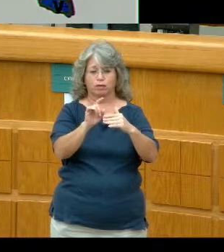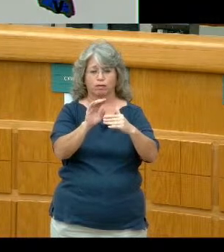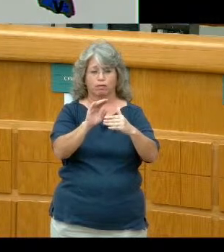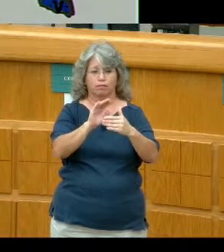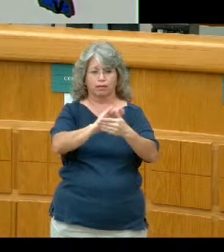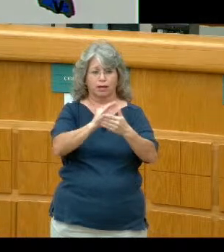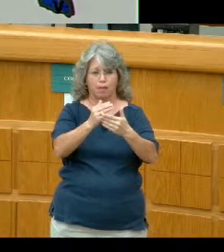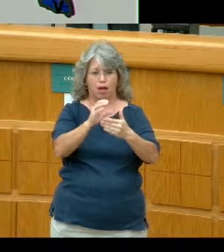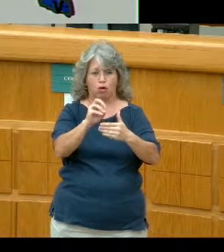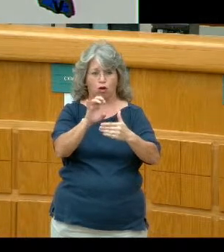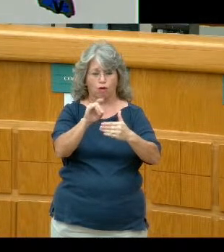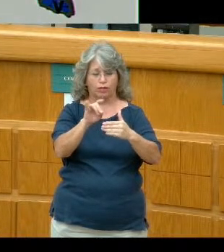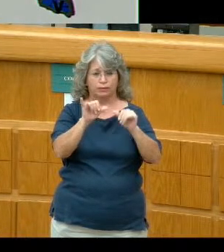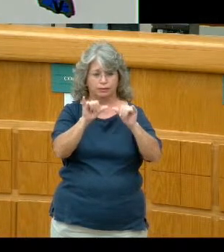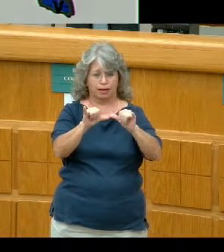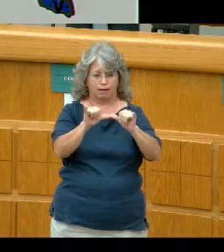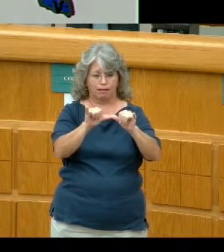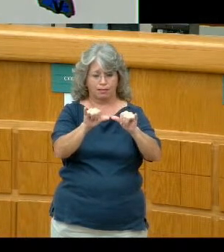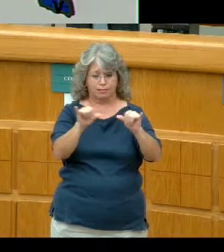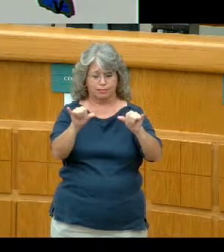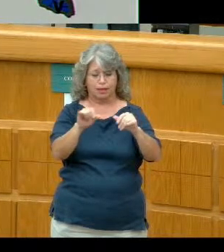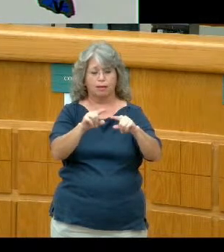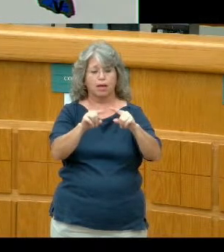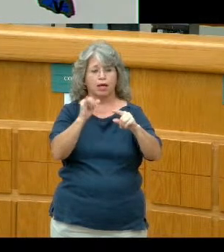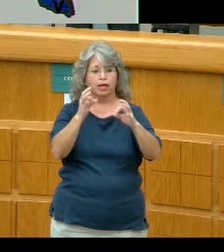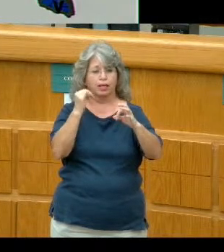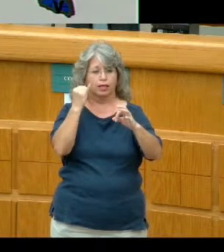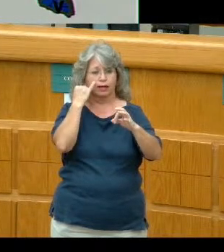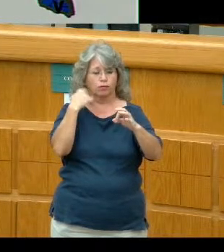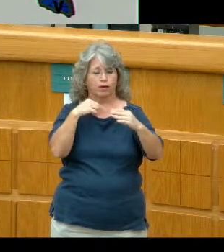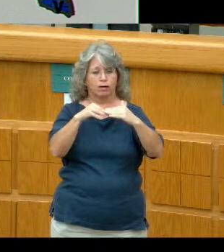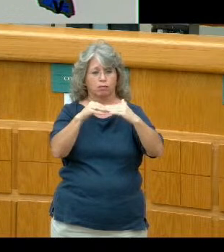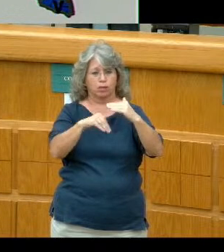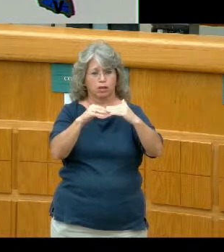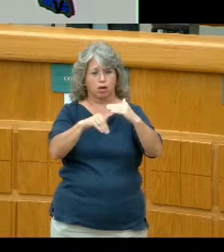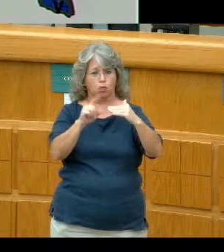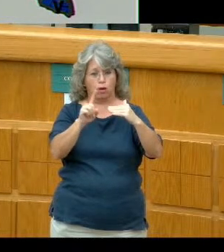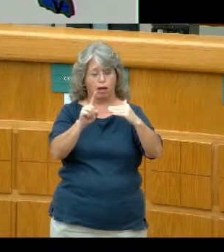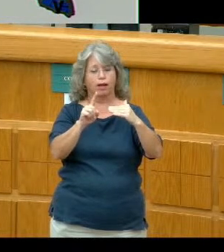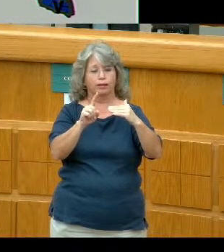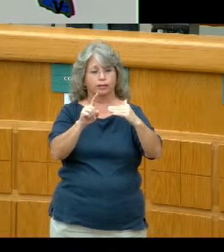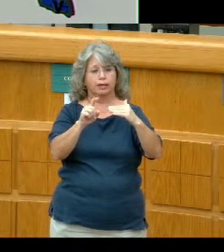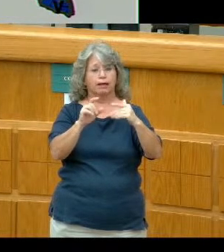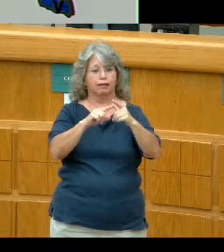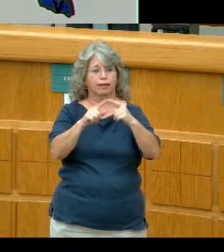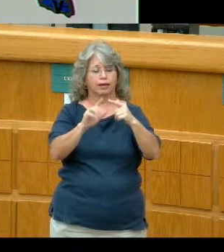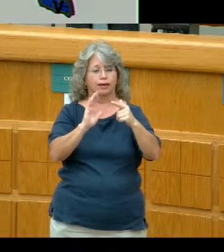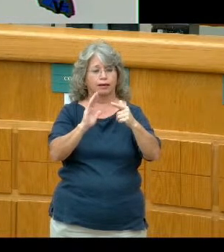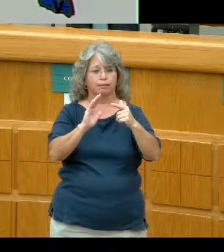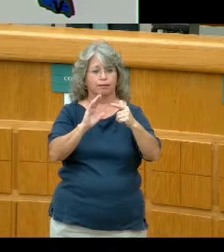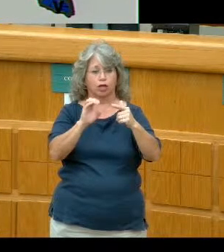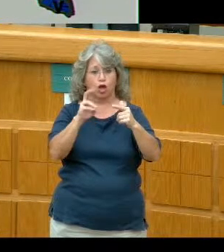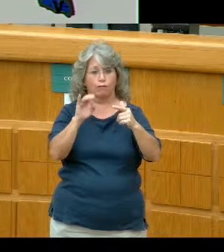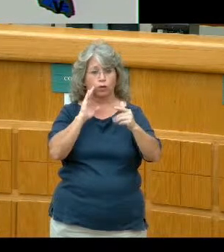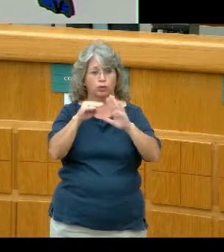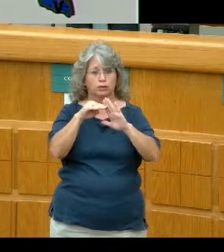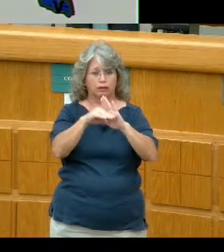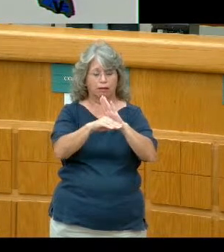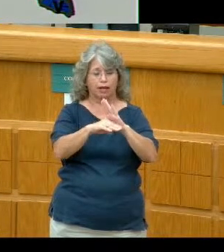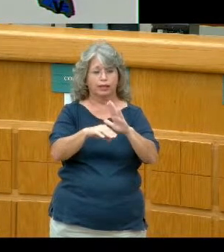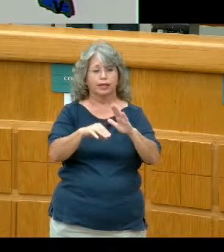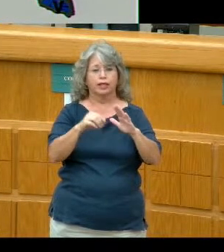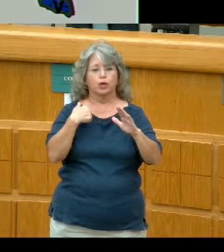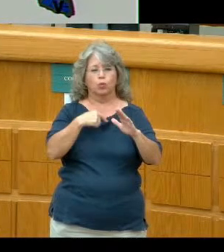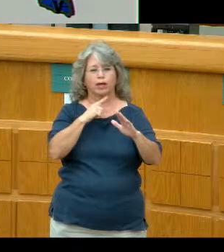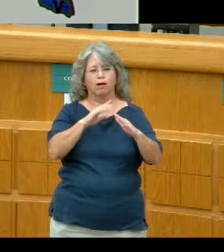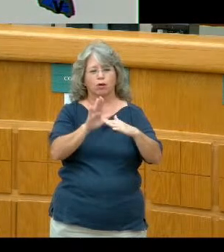COVID stays the same. If we go below 1, then COVID declines. So we're somewhere between 0.8 and 0.9, and what that means is if